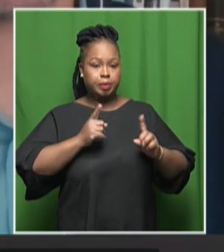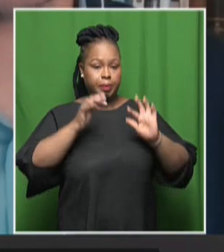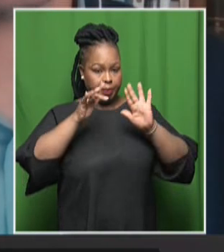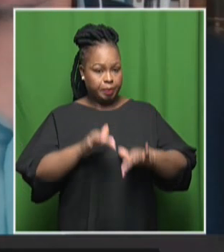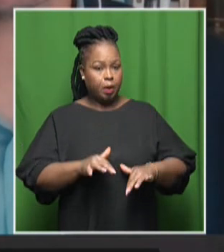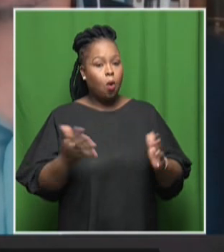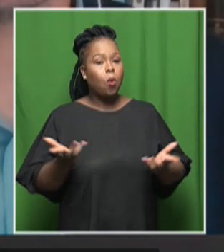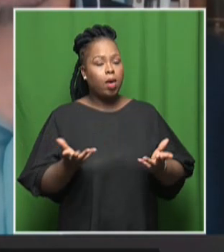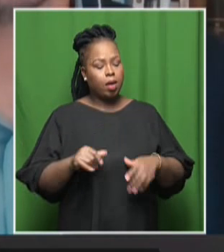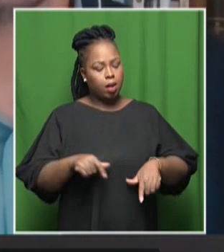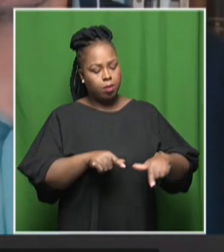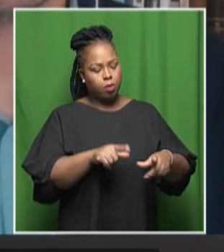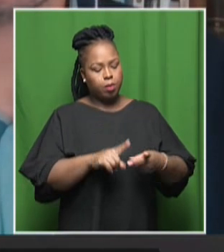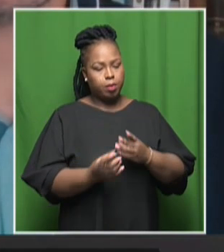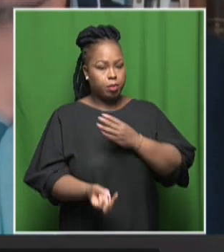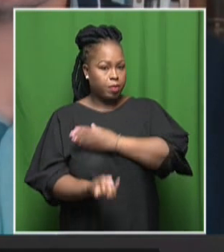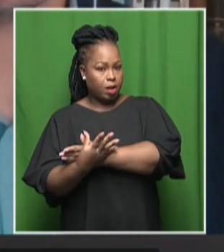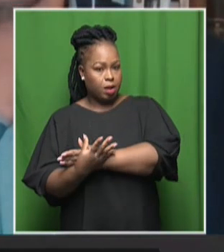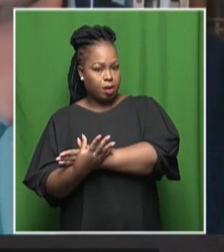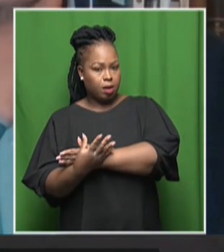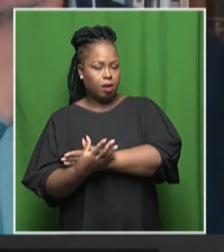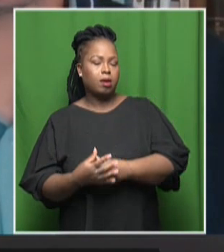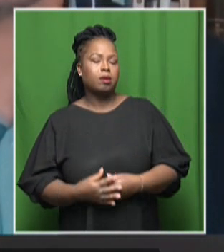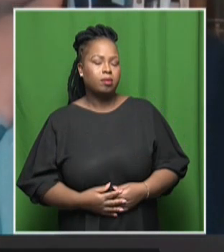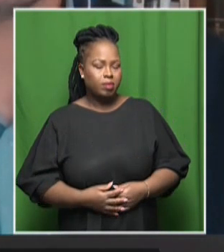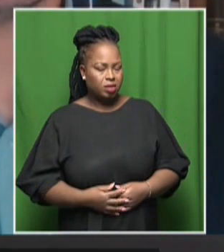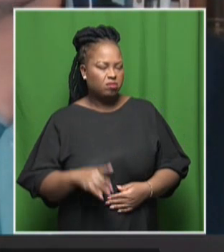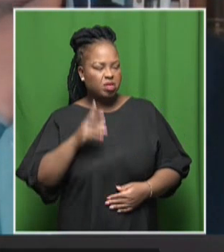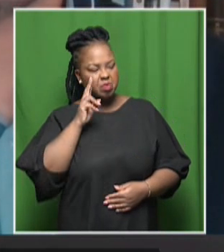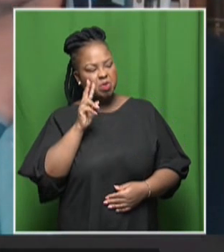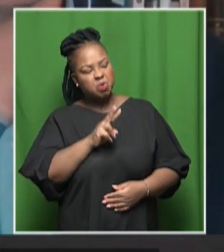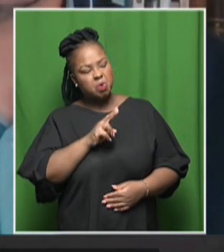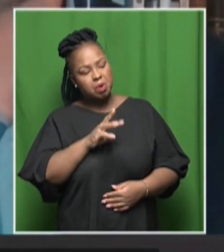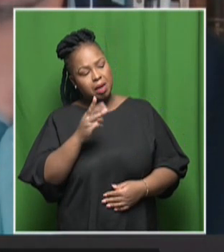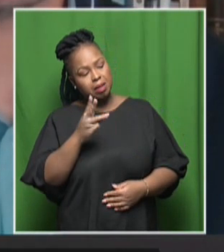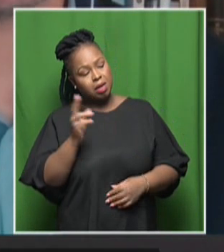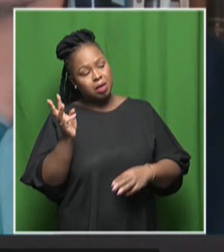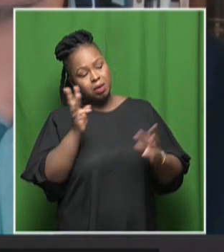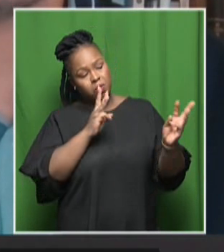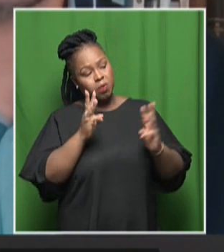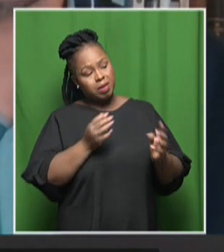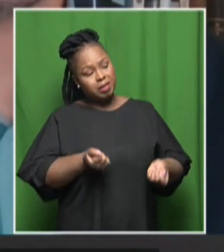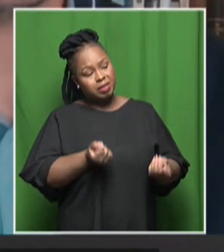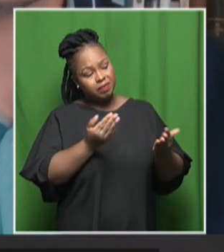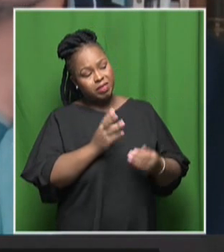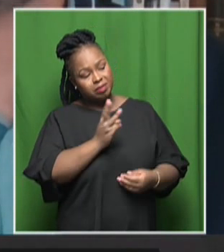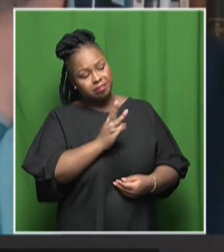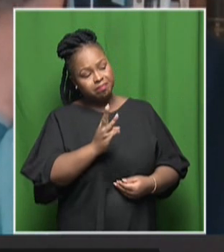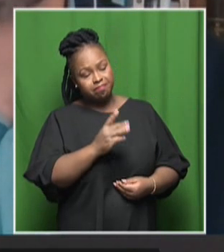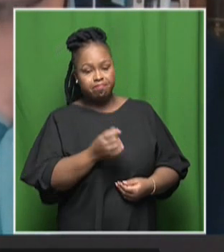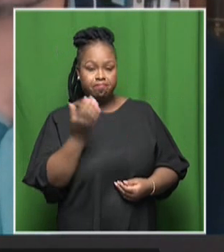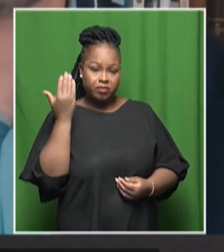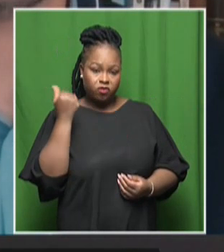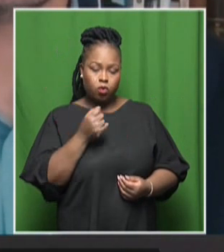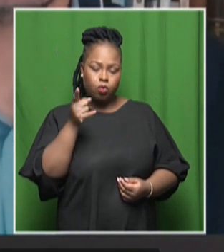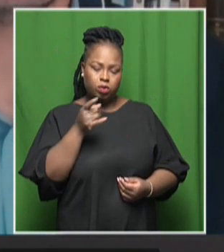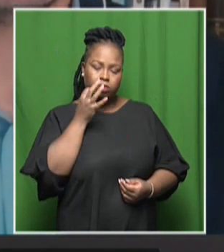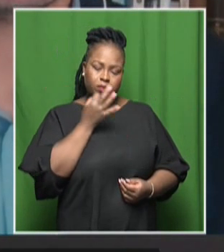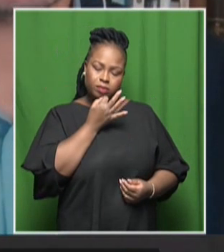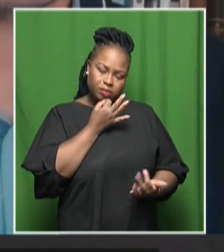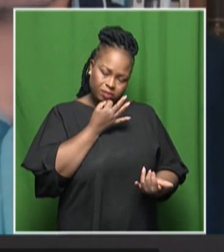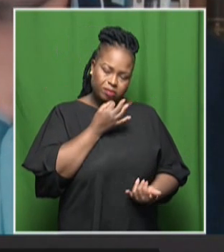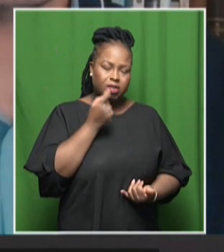and Mpumalanga provinces. And I did look at some of the weather service warnings going out, and I think the weather service, as you